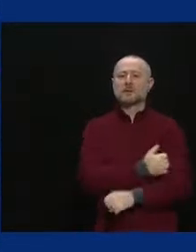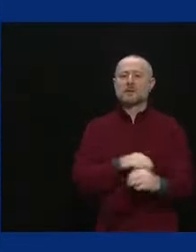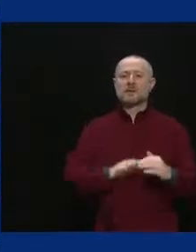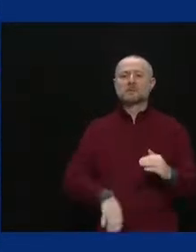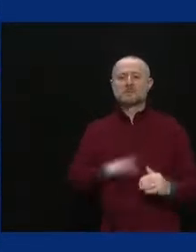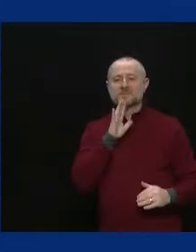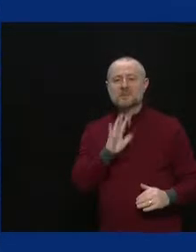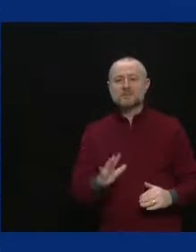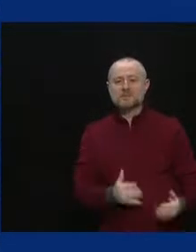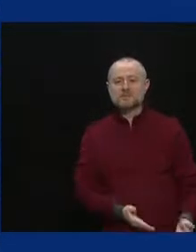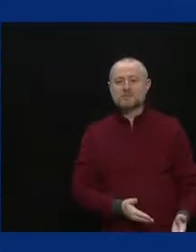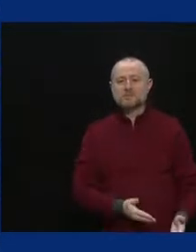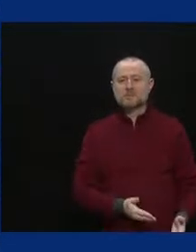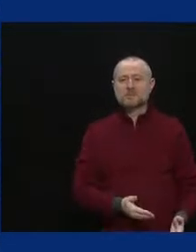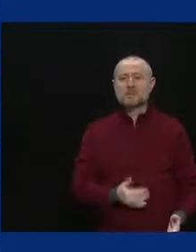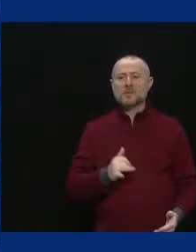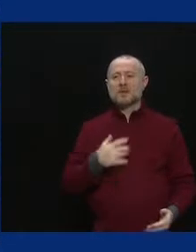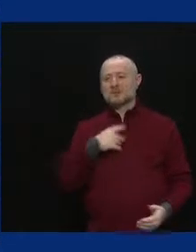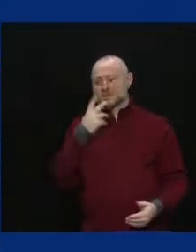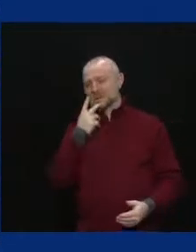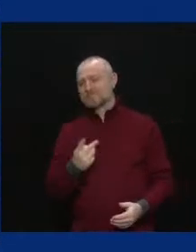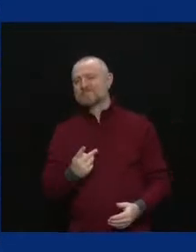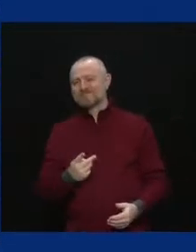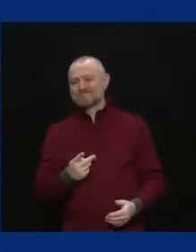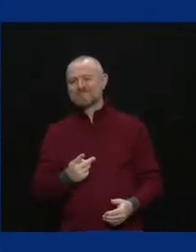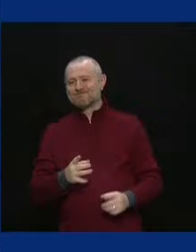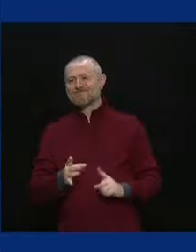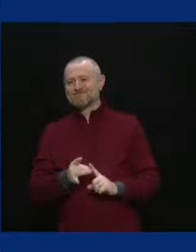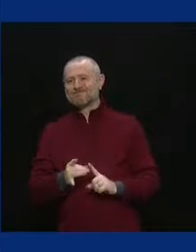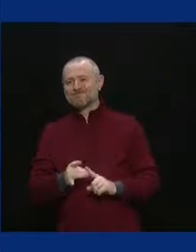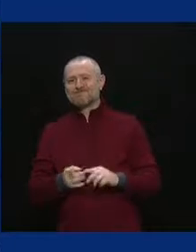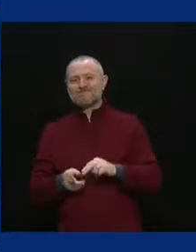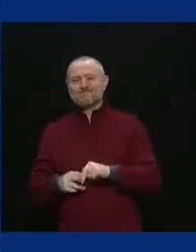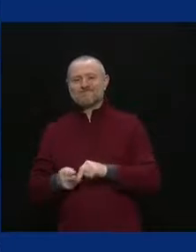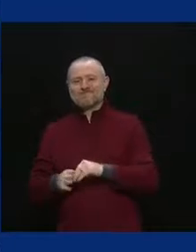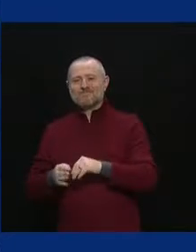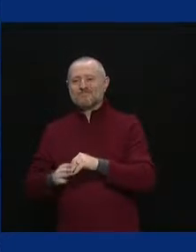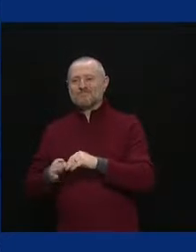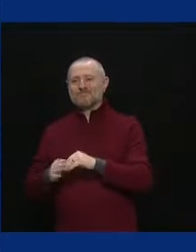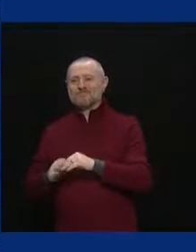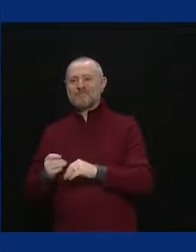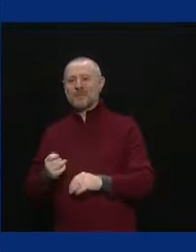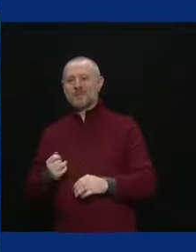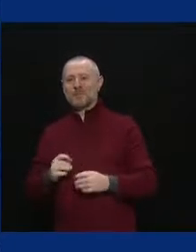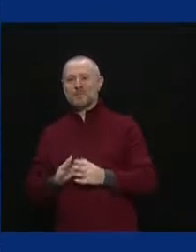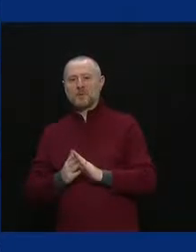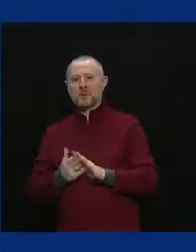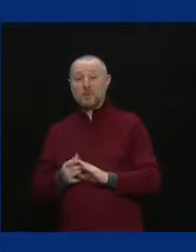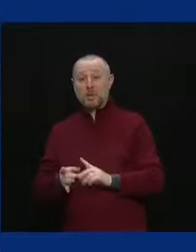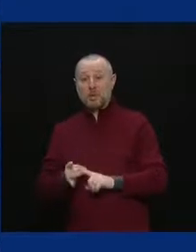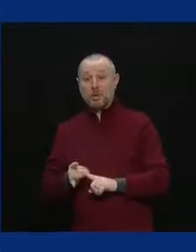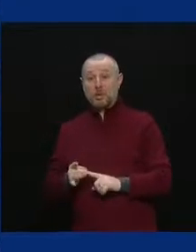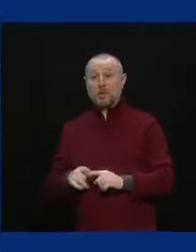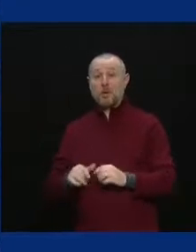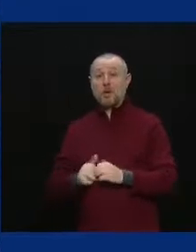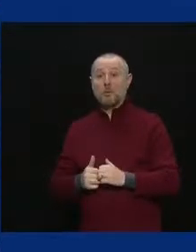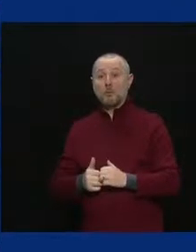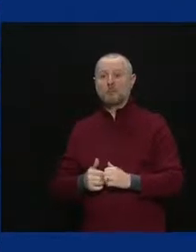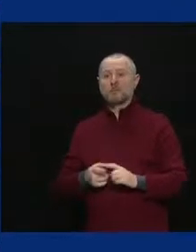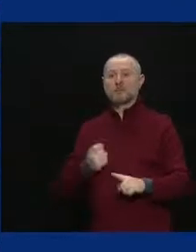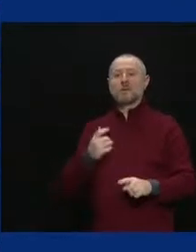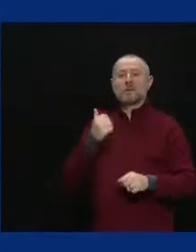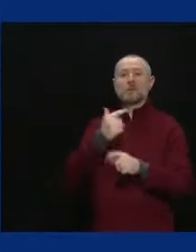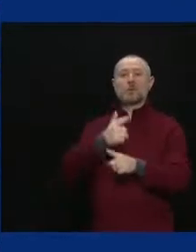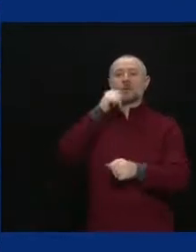seeing an increase, not a startling one, but an increase in children that age getting infected by older siblings who bring it home from